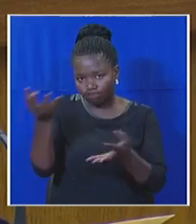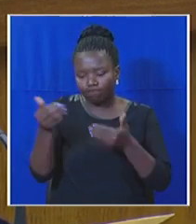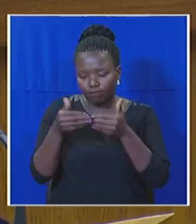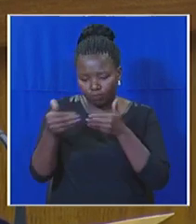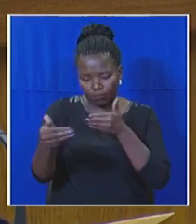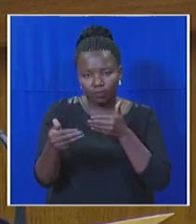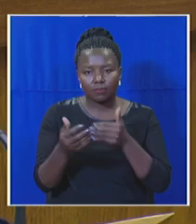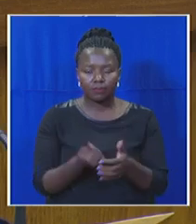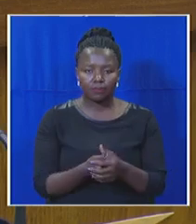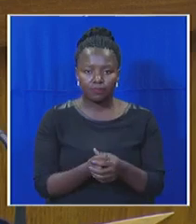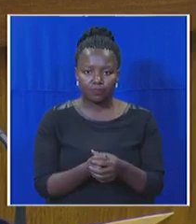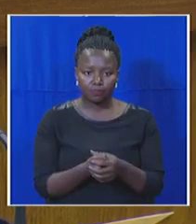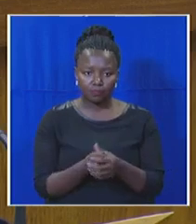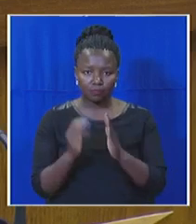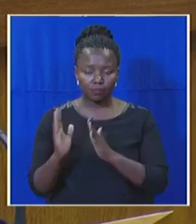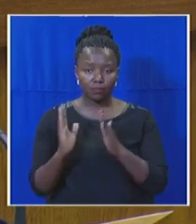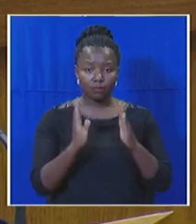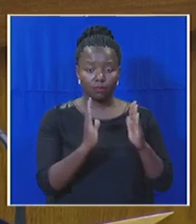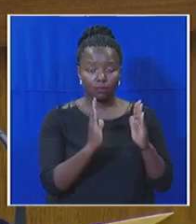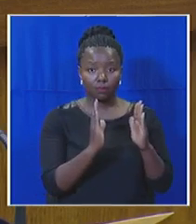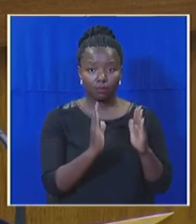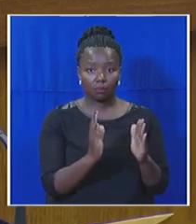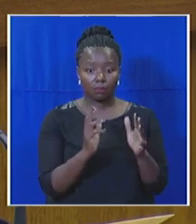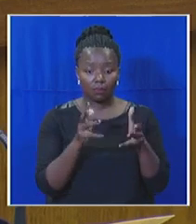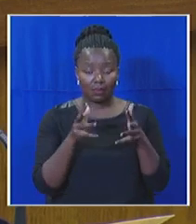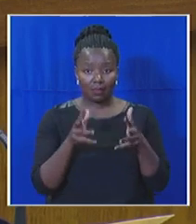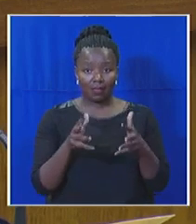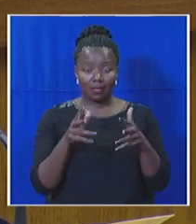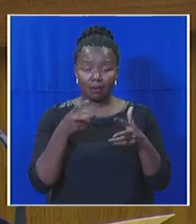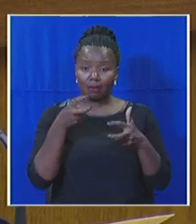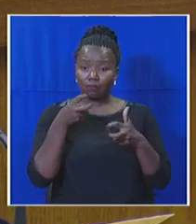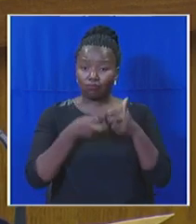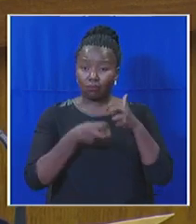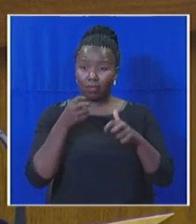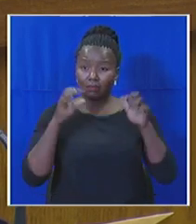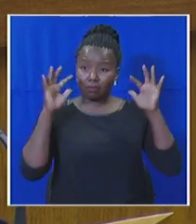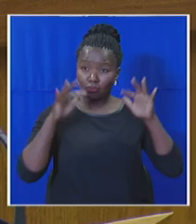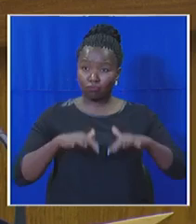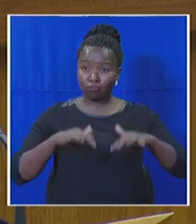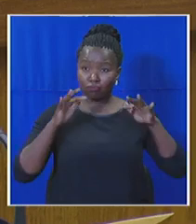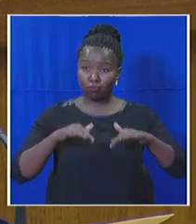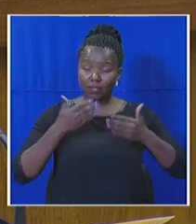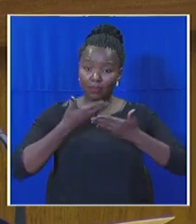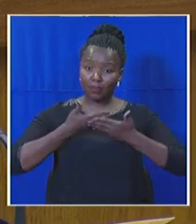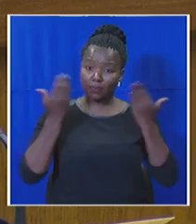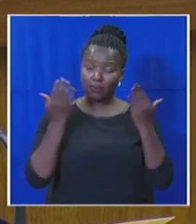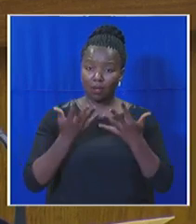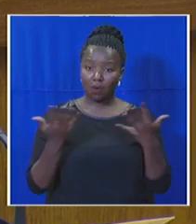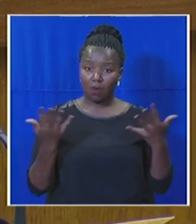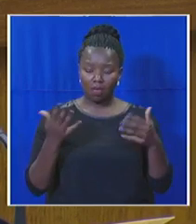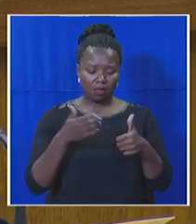basis. The state of disaster has been declared in the provinces